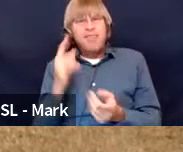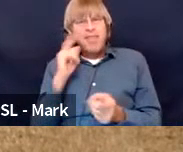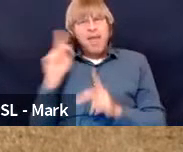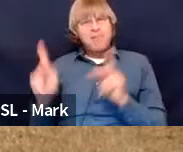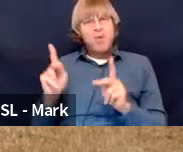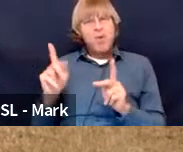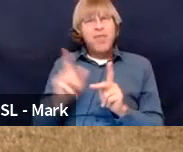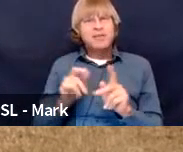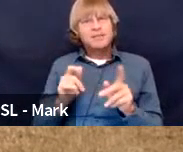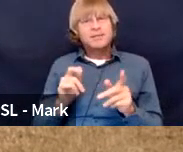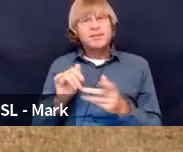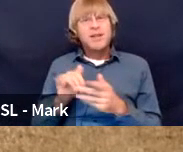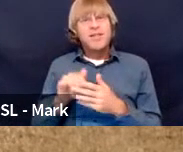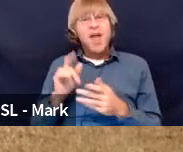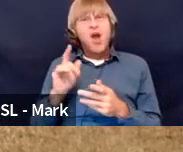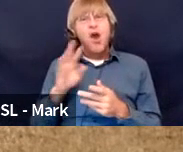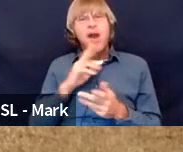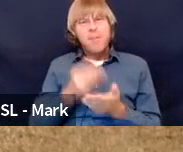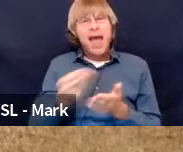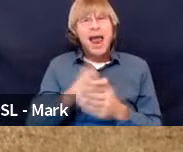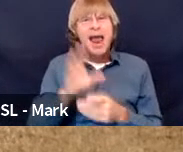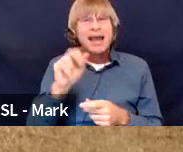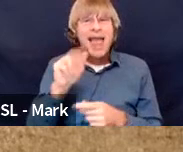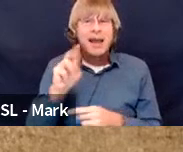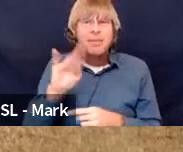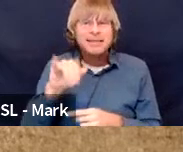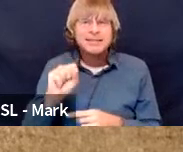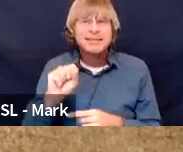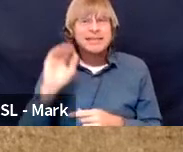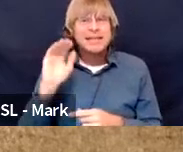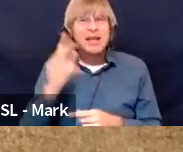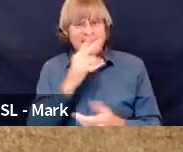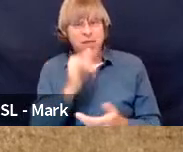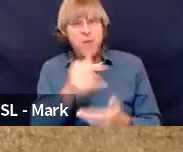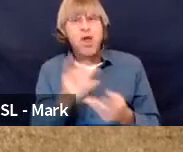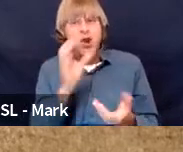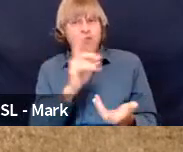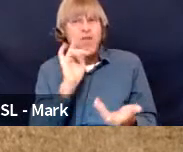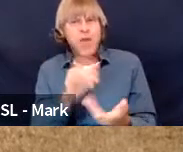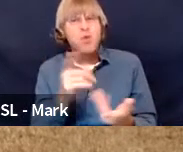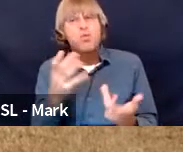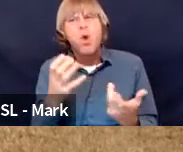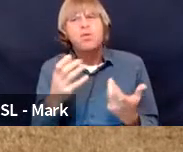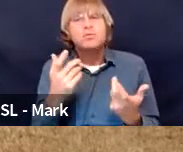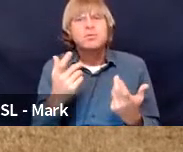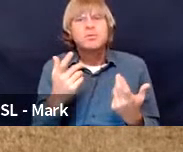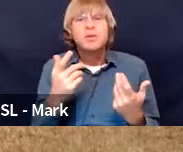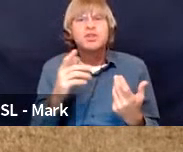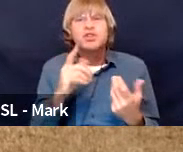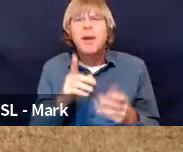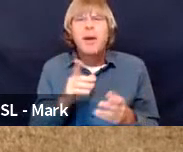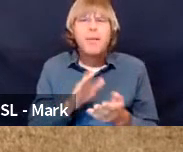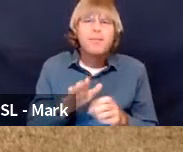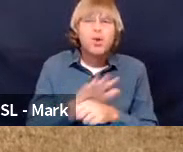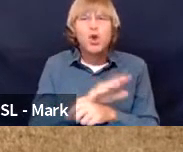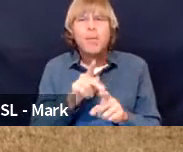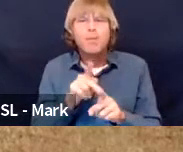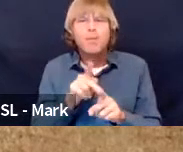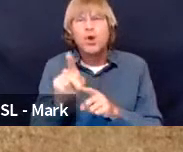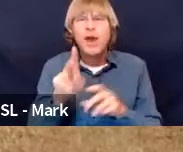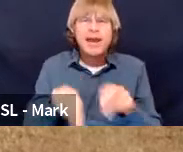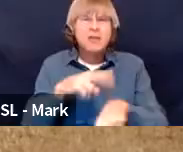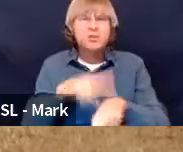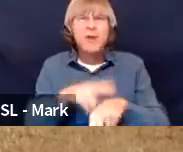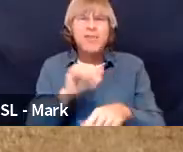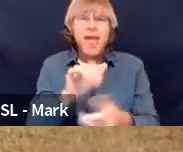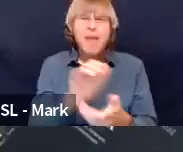people that are buying cannabis products or CBD products are looking for. You want unadulterated, pure, natural, and I